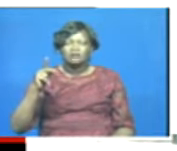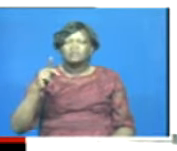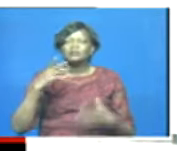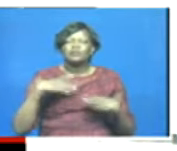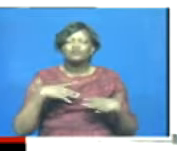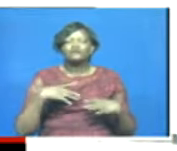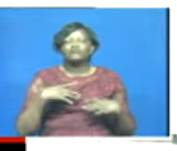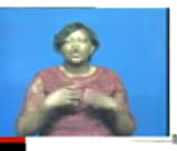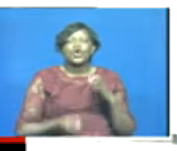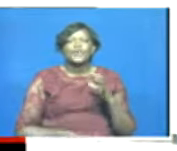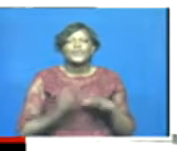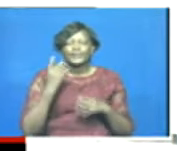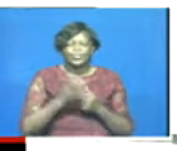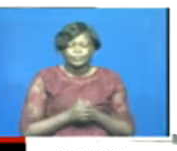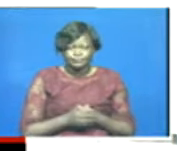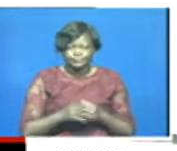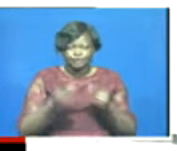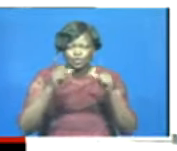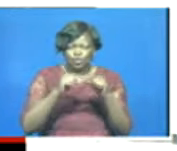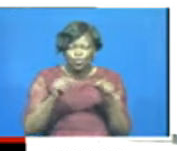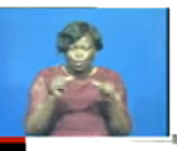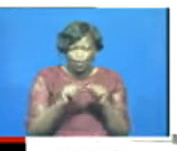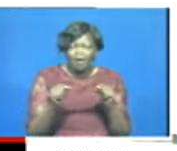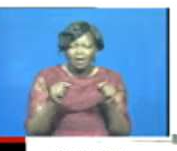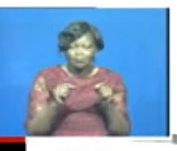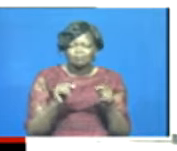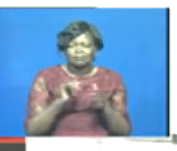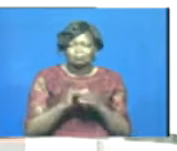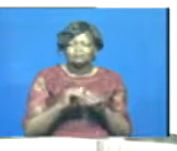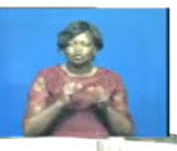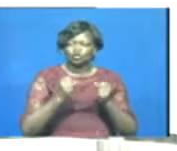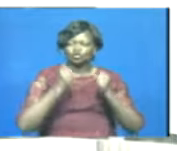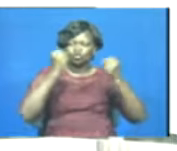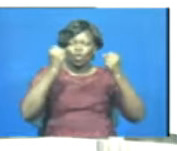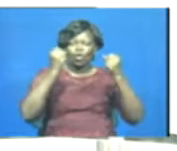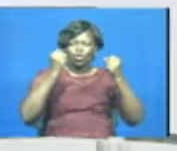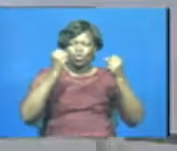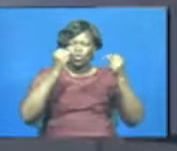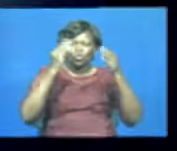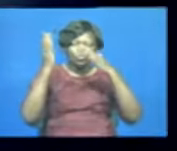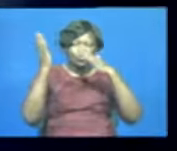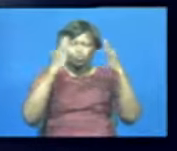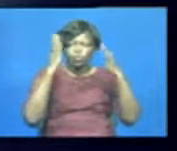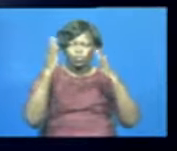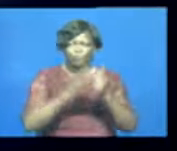Imara Angani, which stands to date. Nisi Imano with the details.